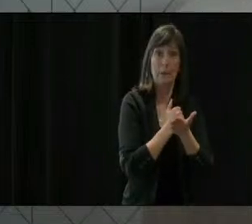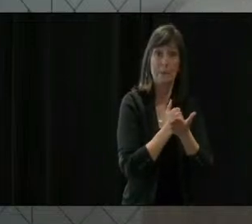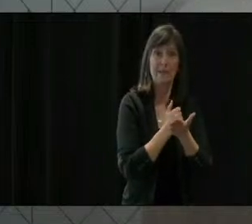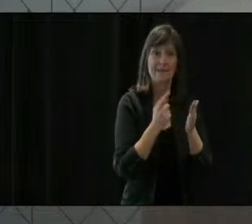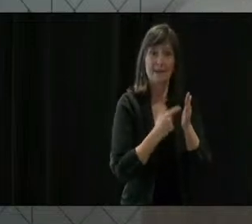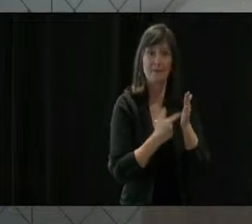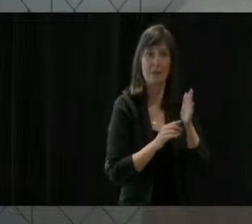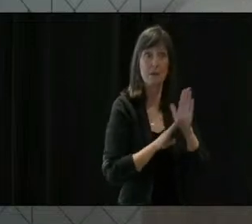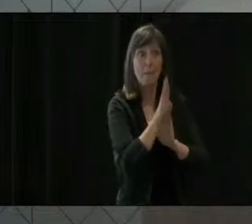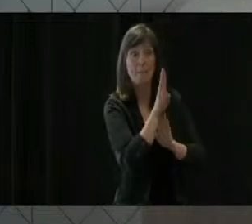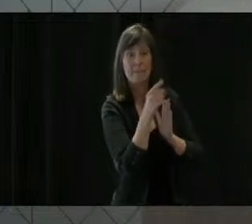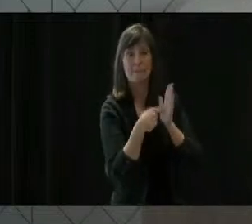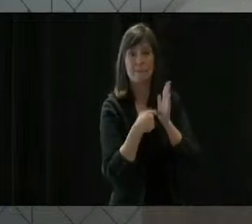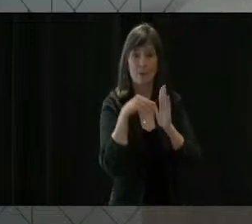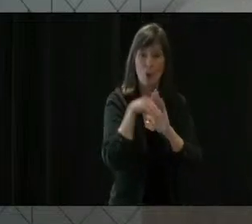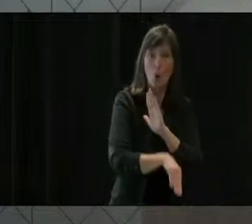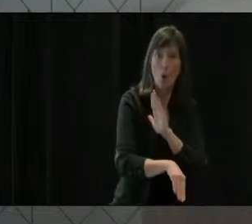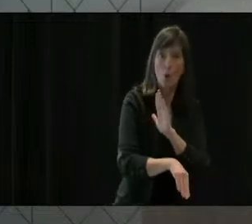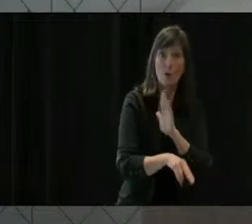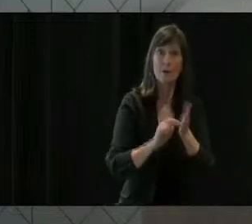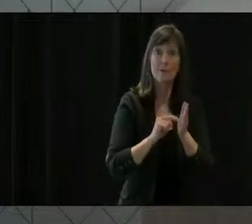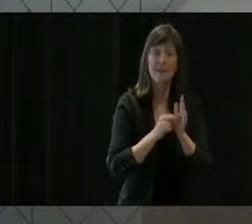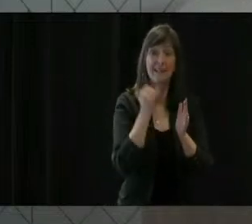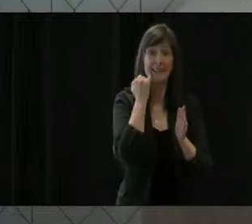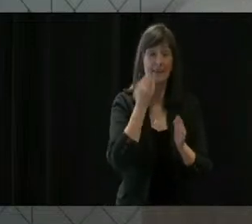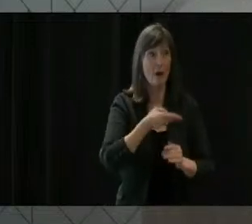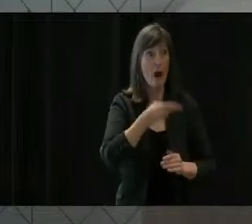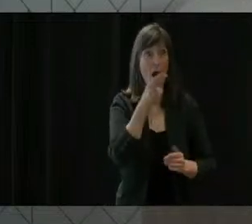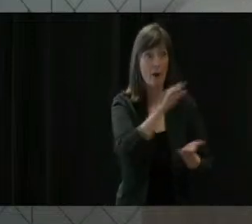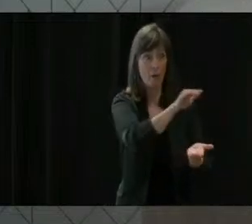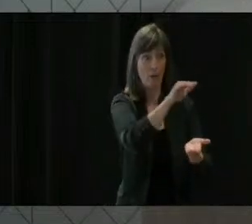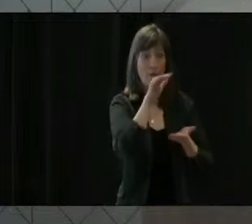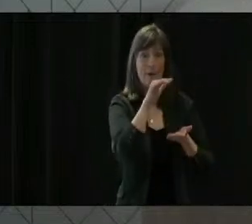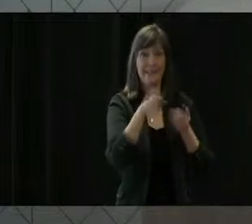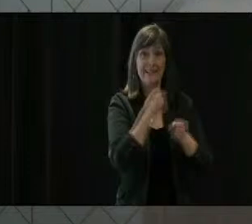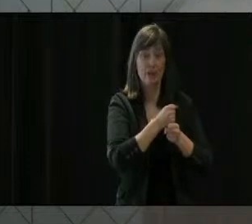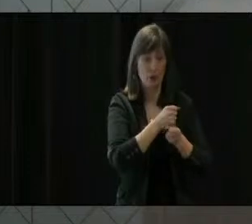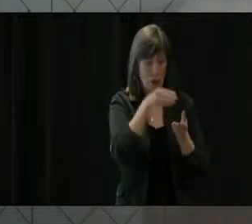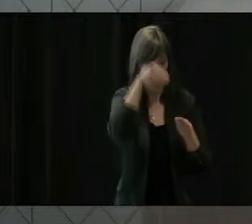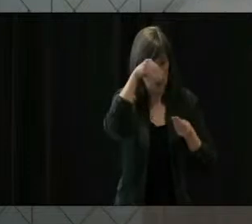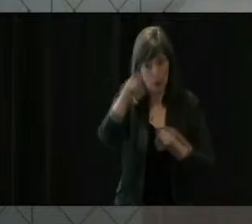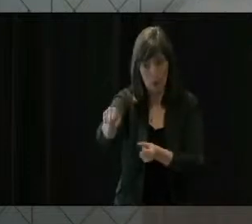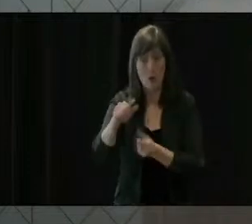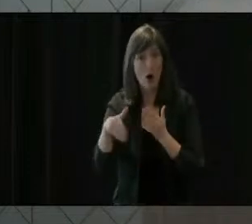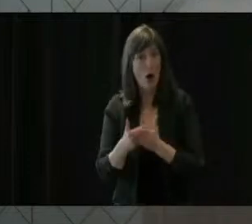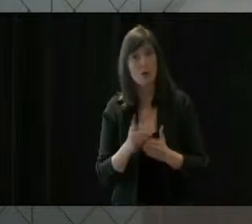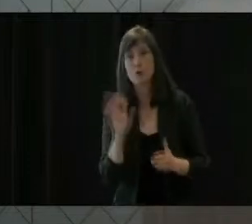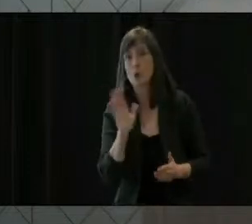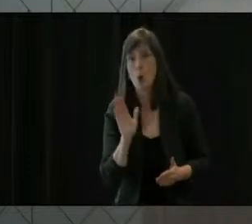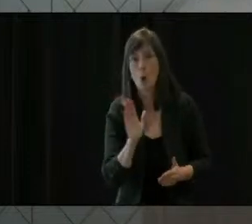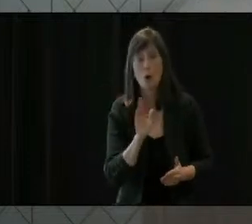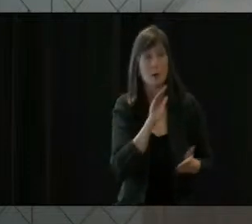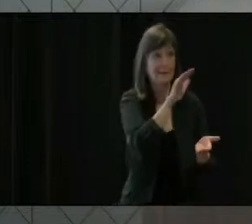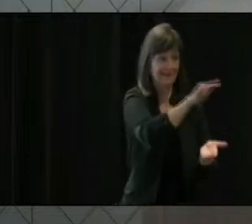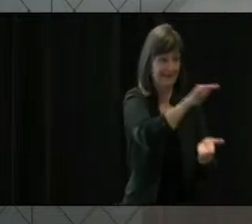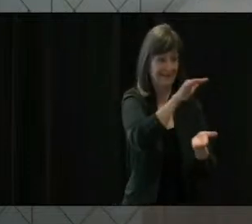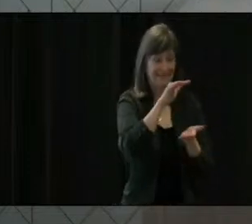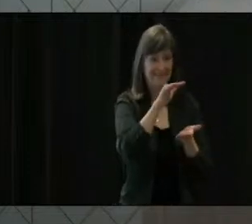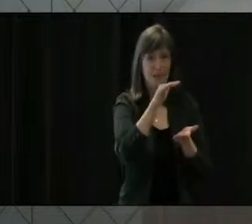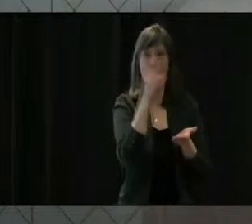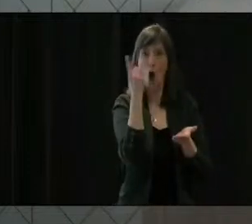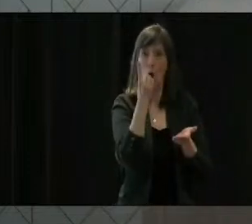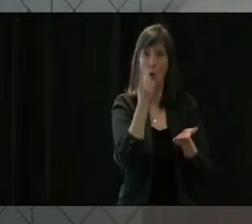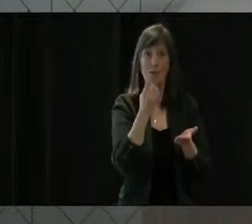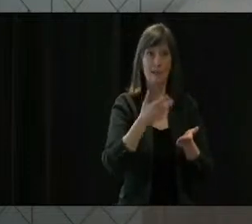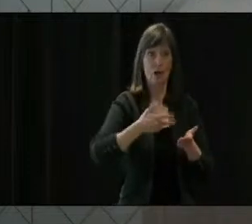spend all of it in a current expenditure year. You should make it a matter of managerial practice